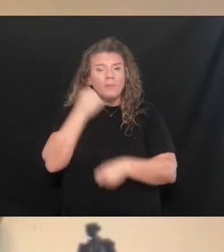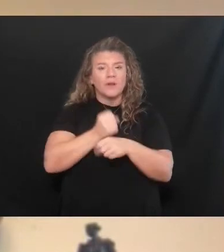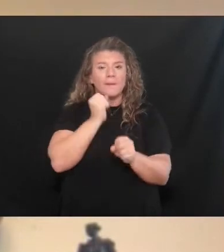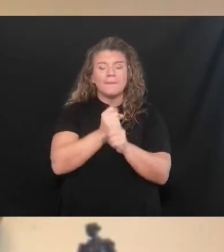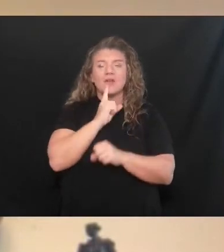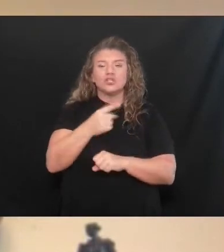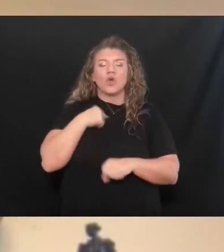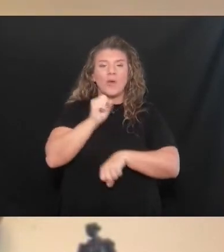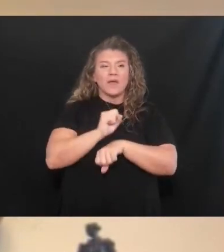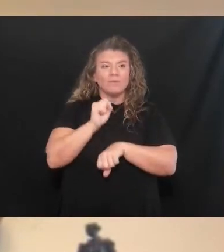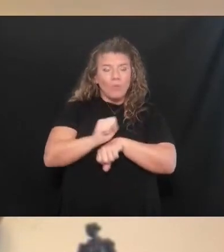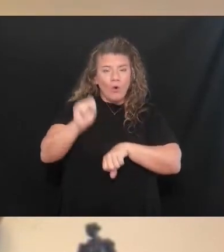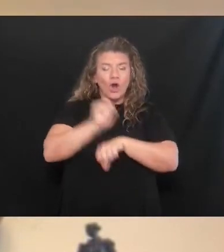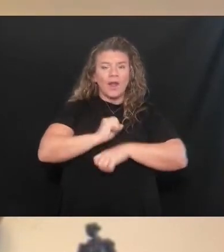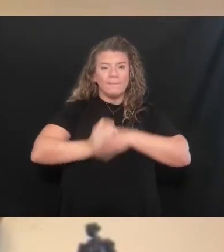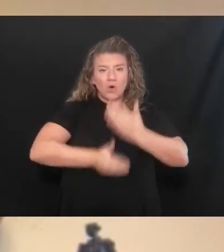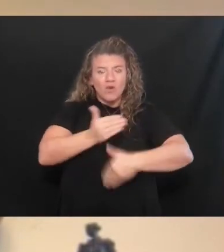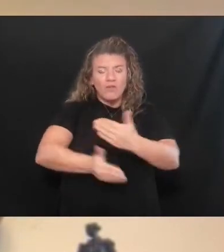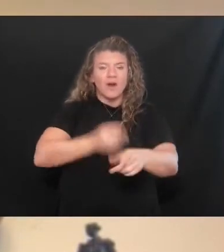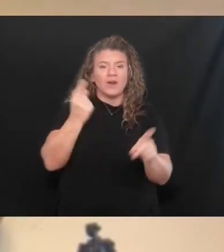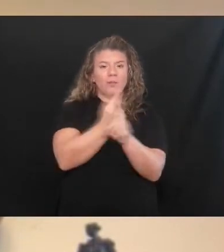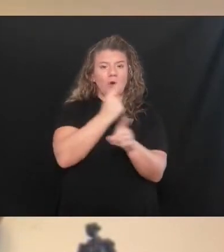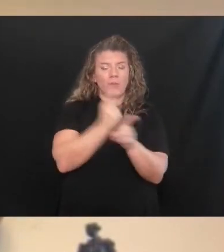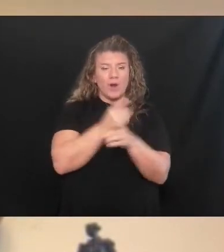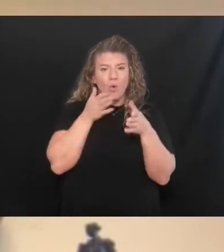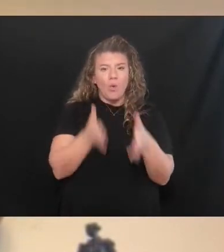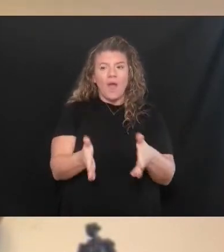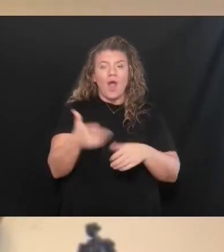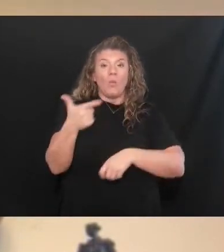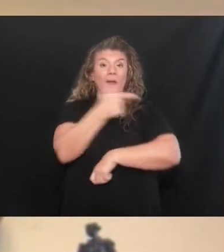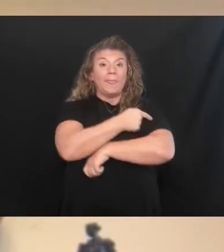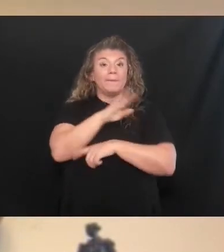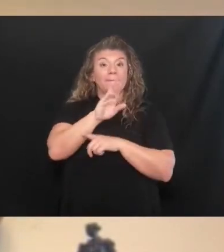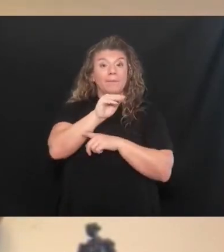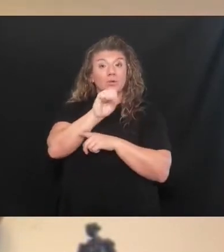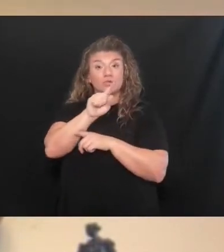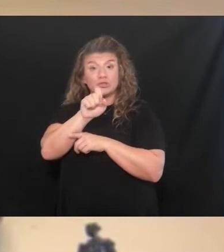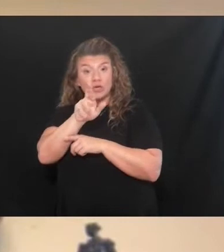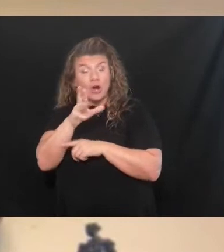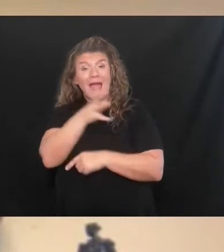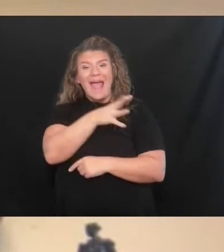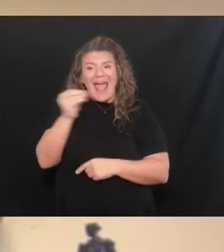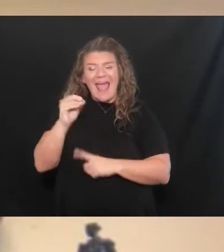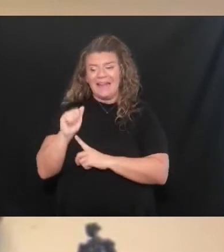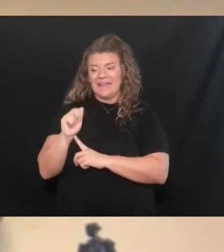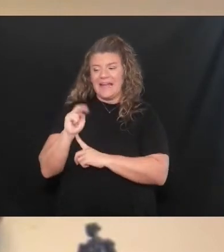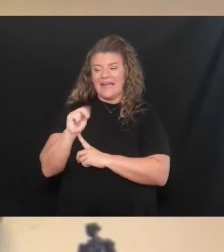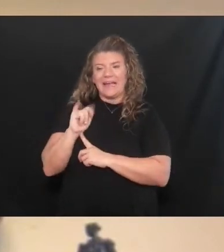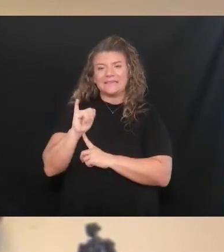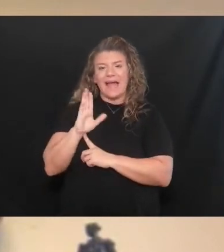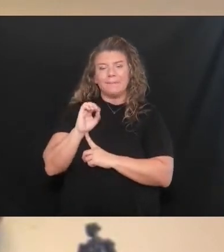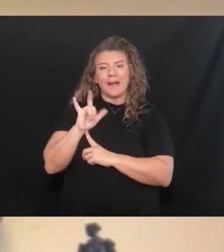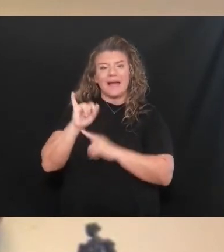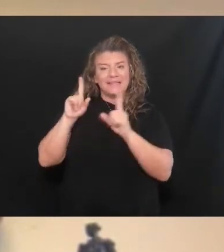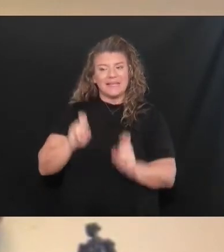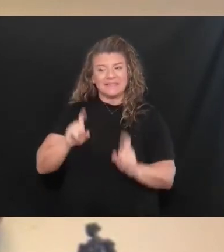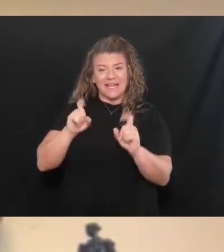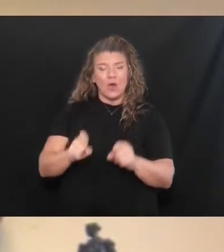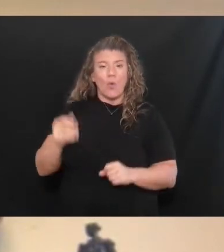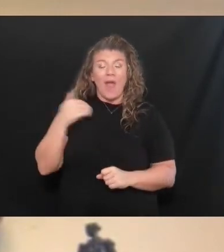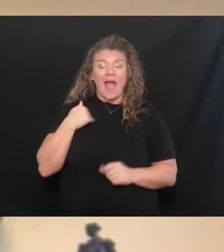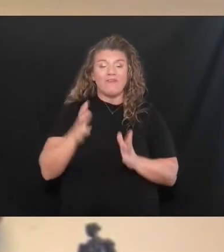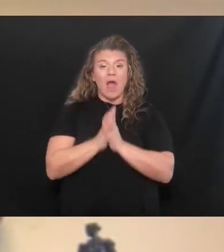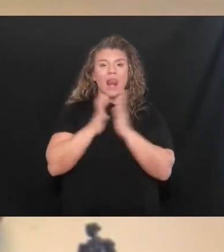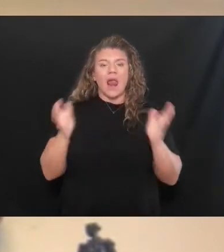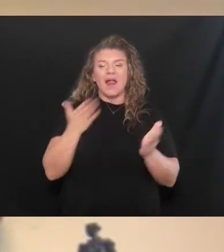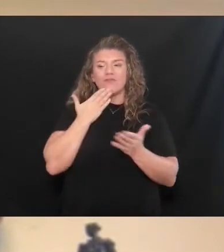move forward in an appropriate manner with the booster doses as well as with antibody testing. There have been a lot